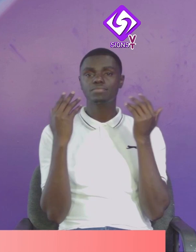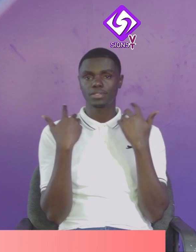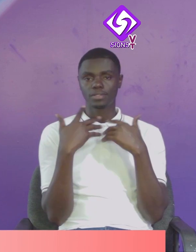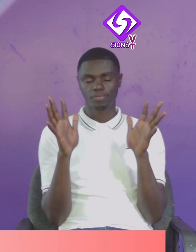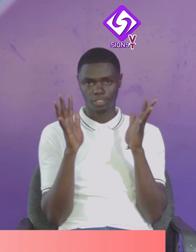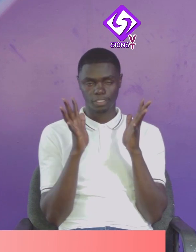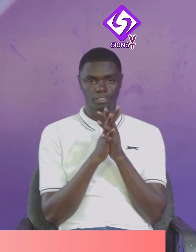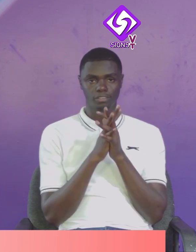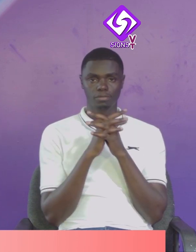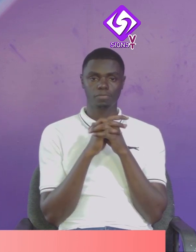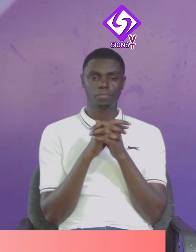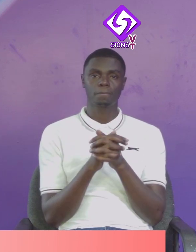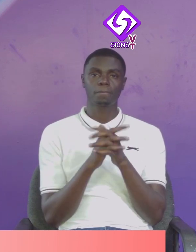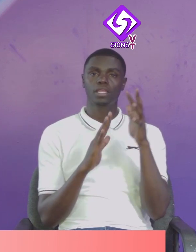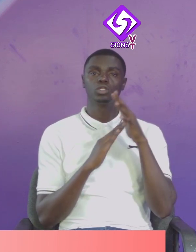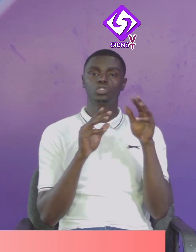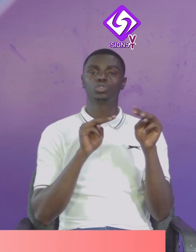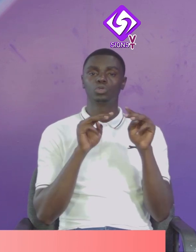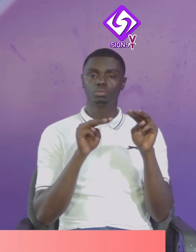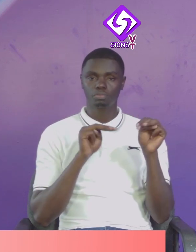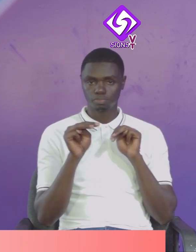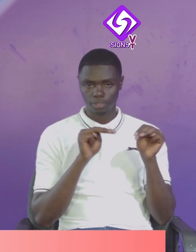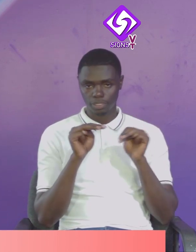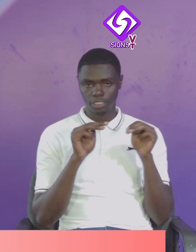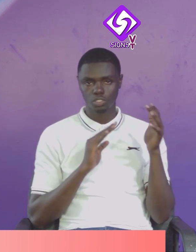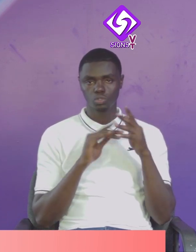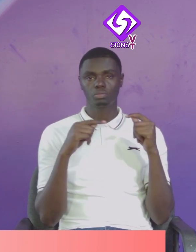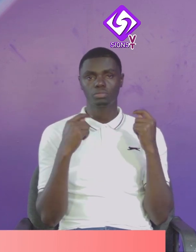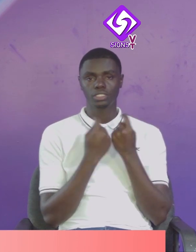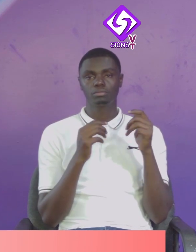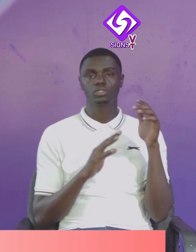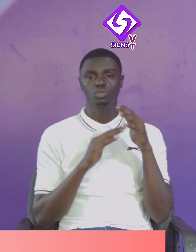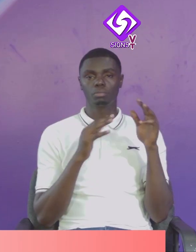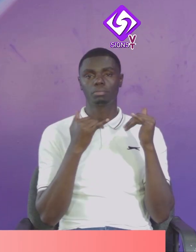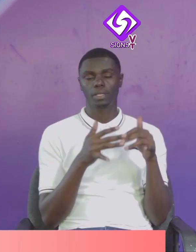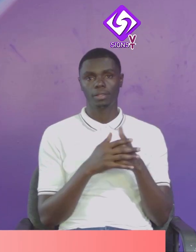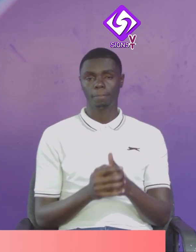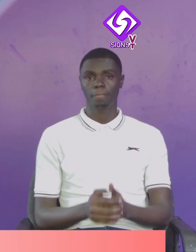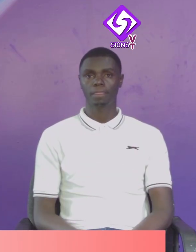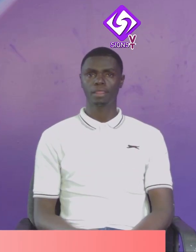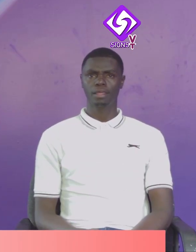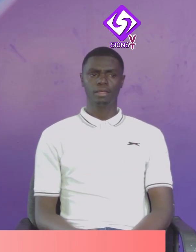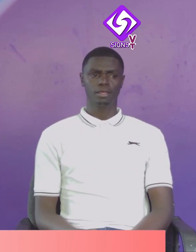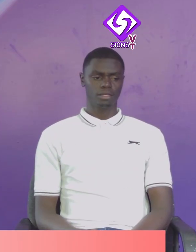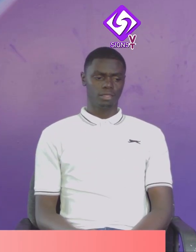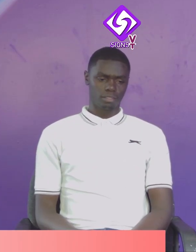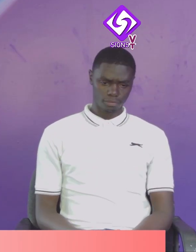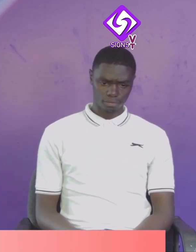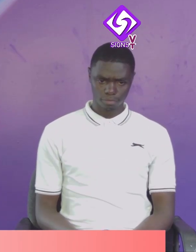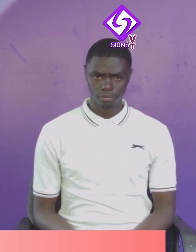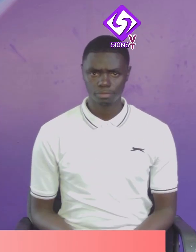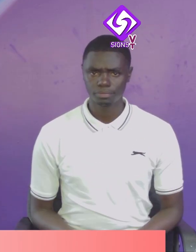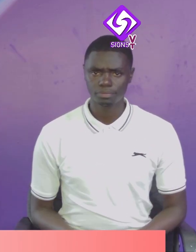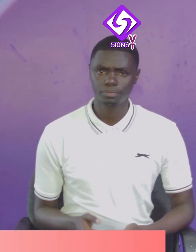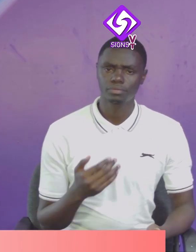far as managing top teams and top players is concerned. He had Chelsea under his purview. He had West Ham under his purview. So